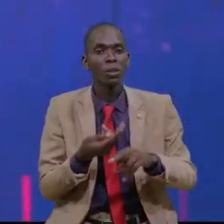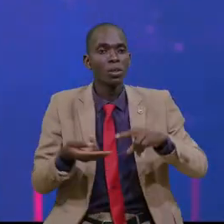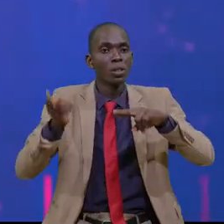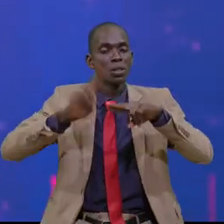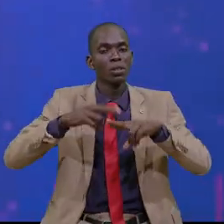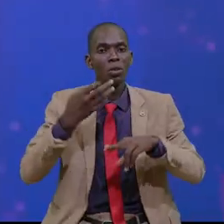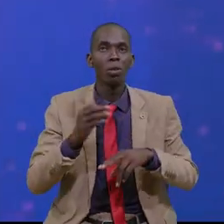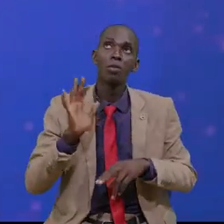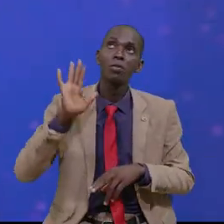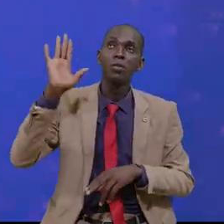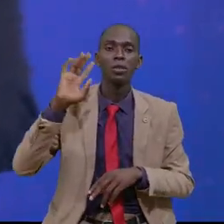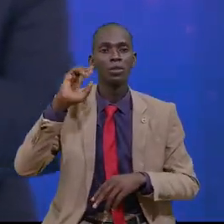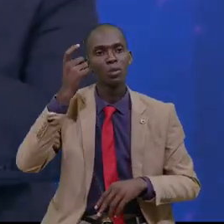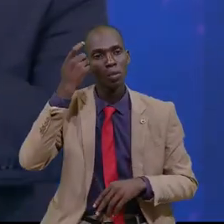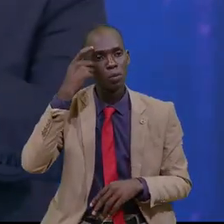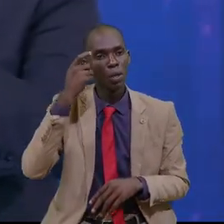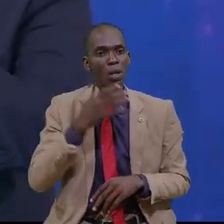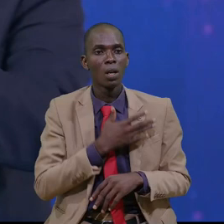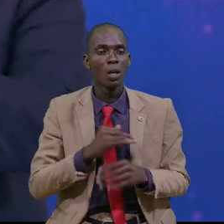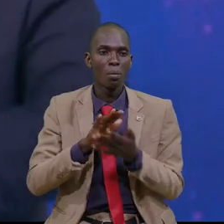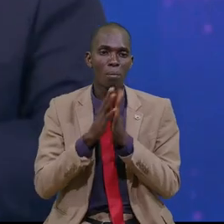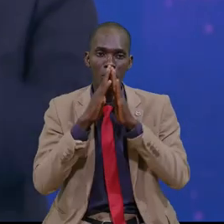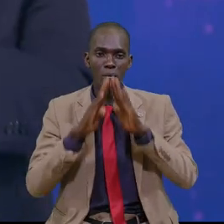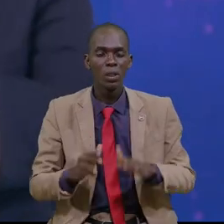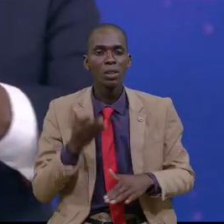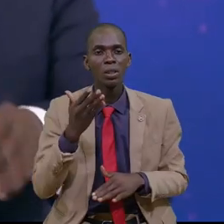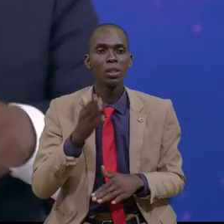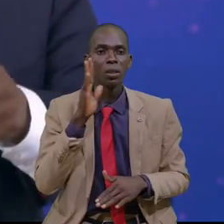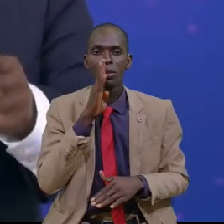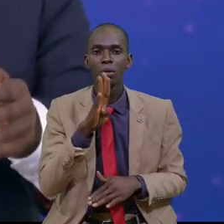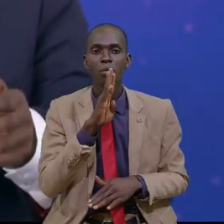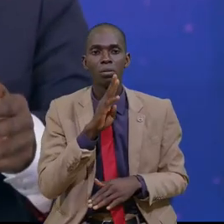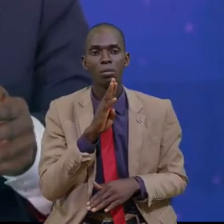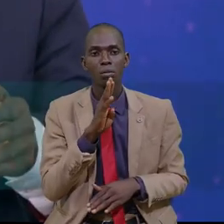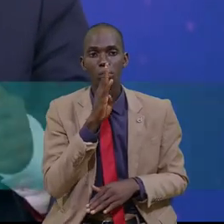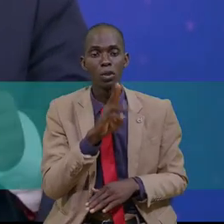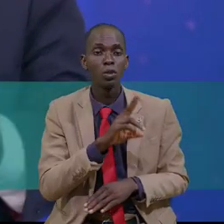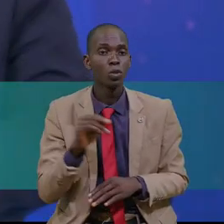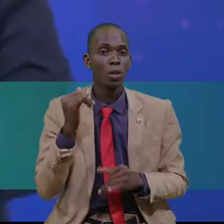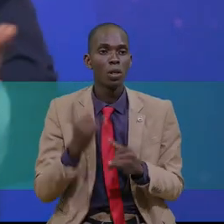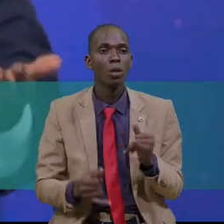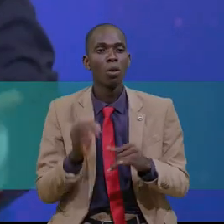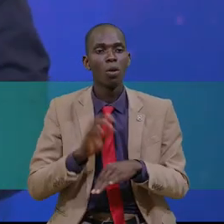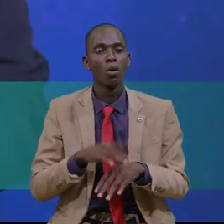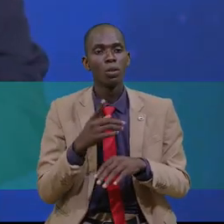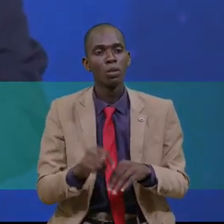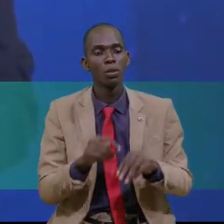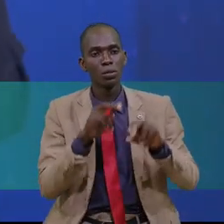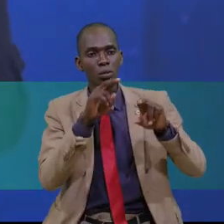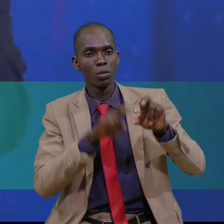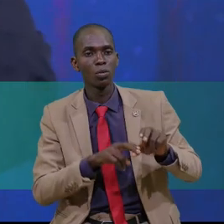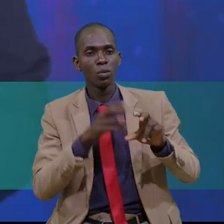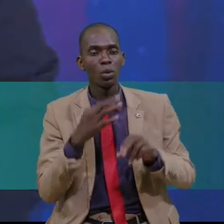kingdom and peace, there shall be no end upon the throne of David, upon